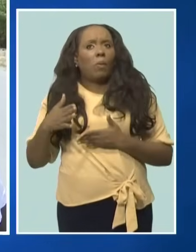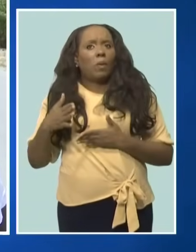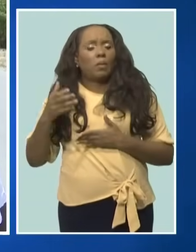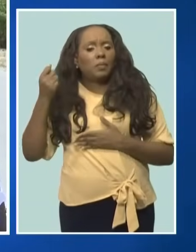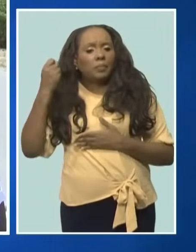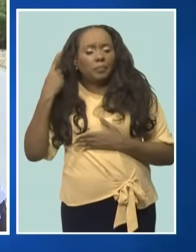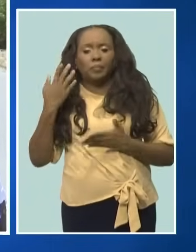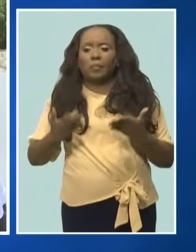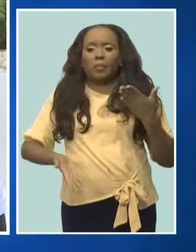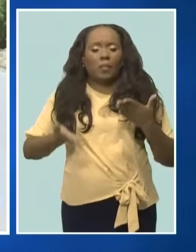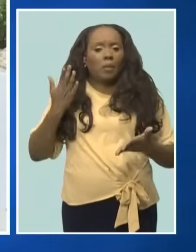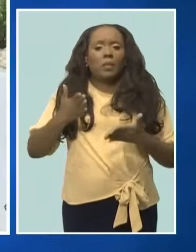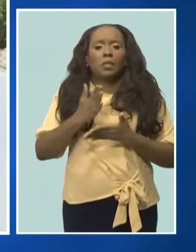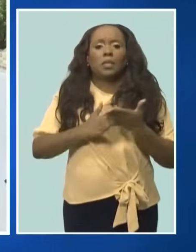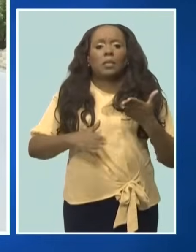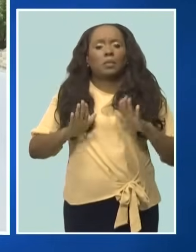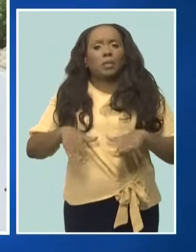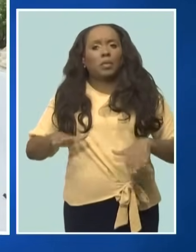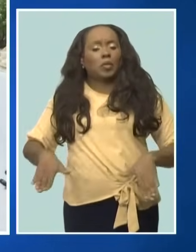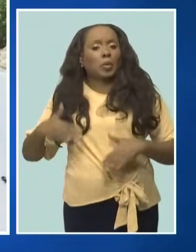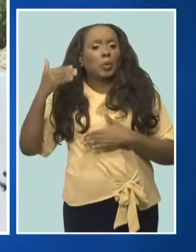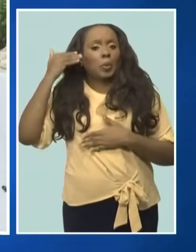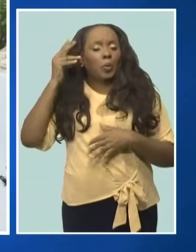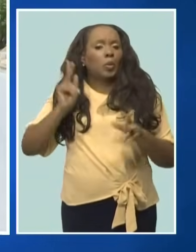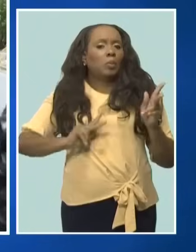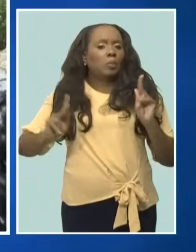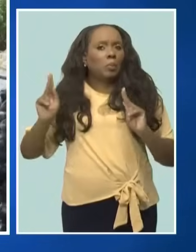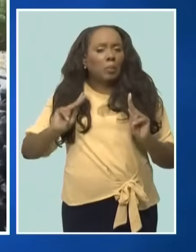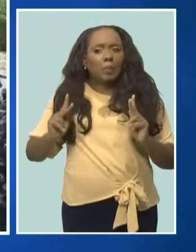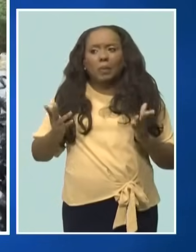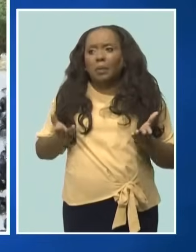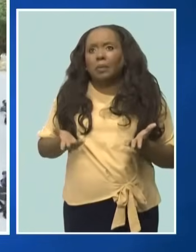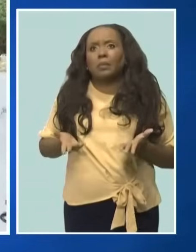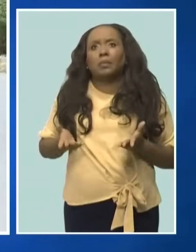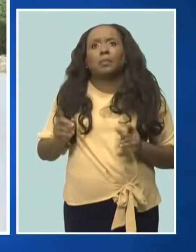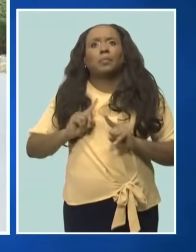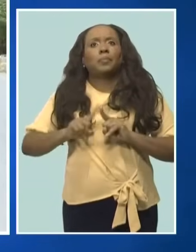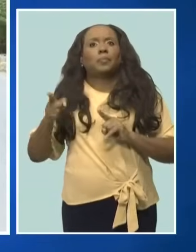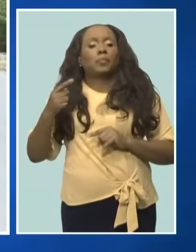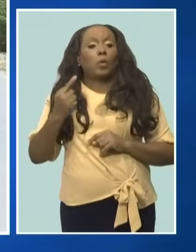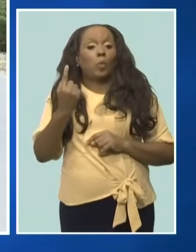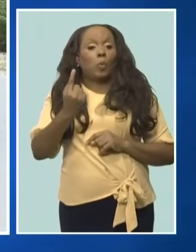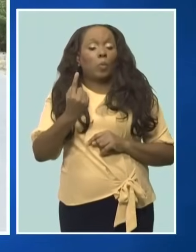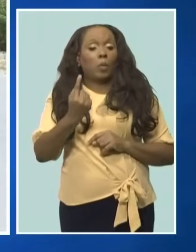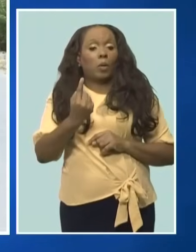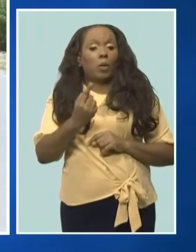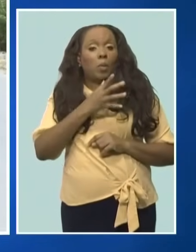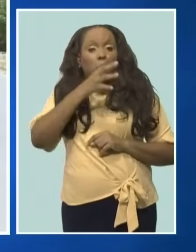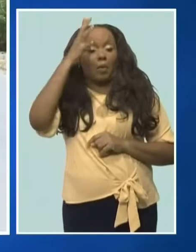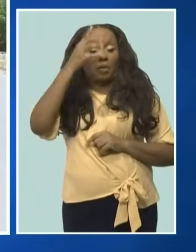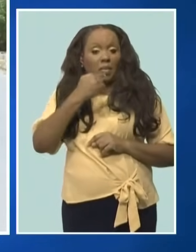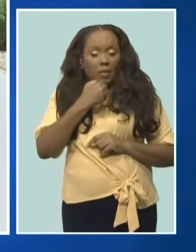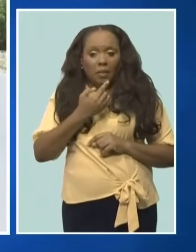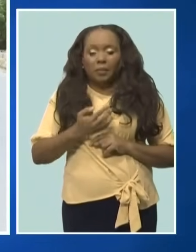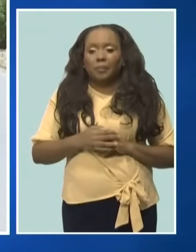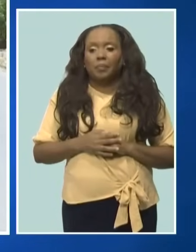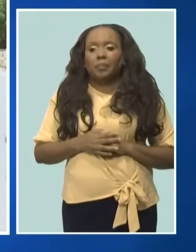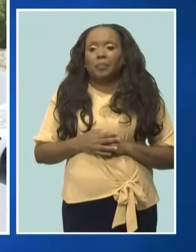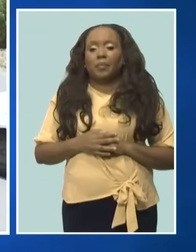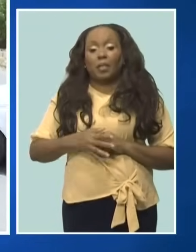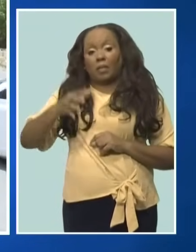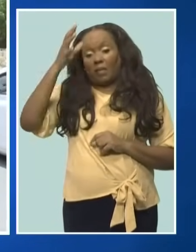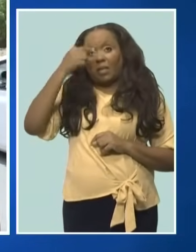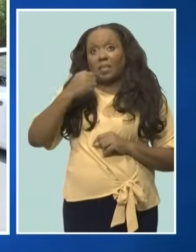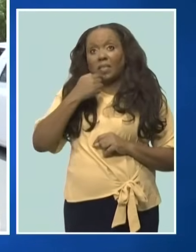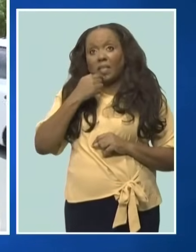person, and they've had their other individuals who I had a conversation with one parent already who said to me that he was shot